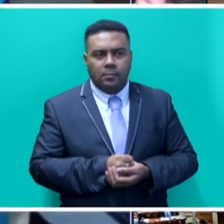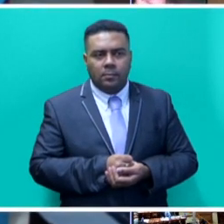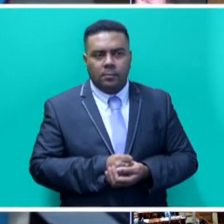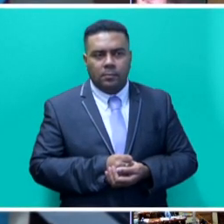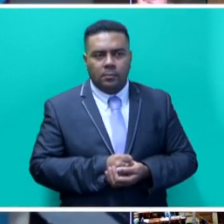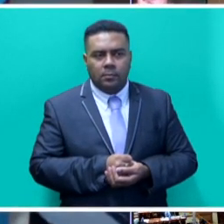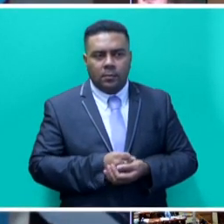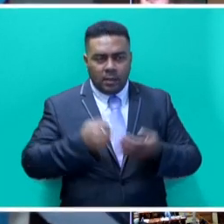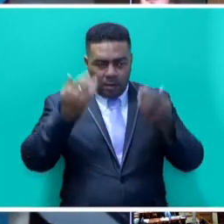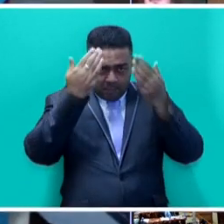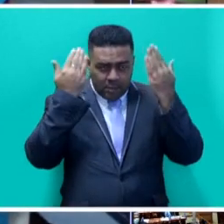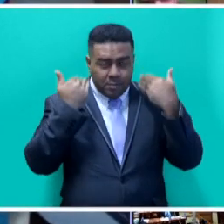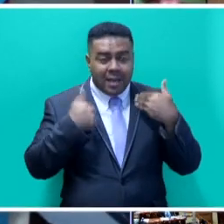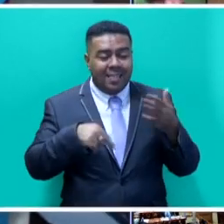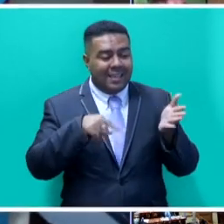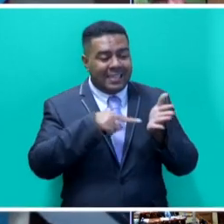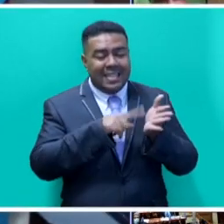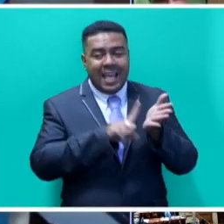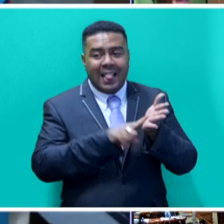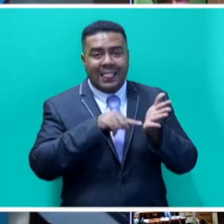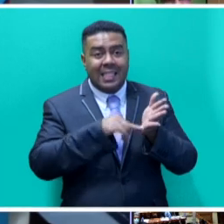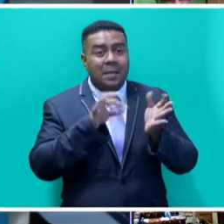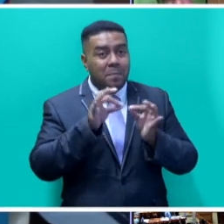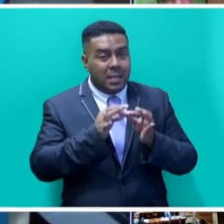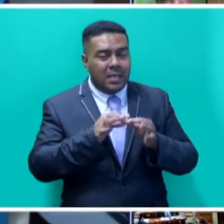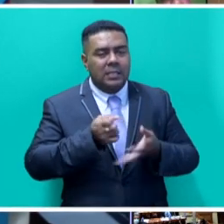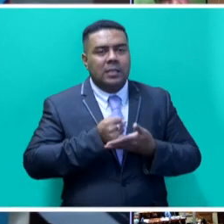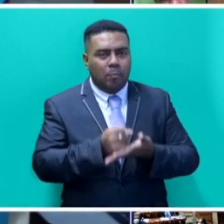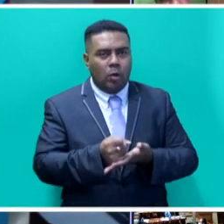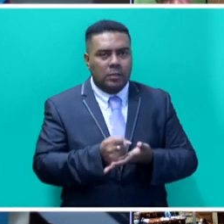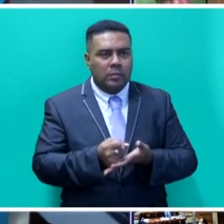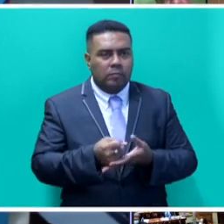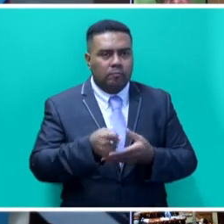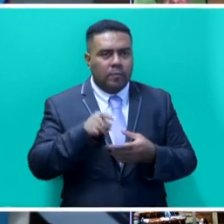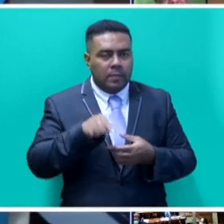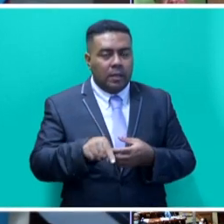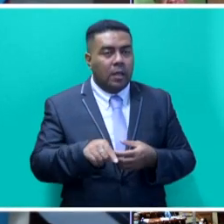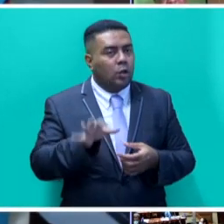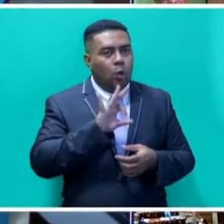Mr. Speaker, the TLTB supports this reform because they don't